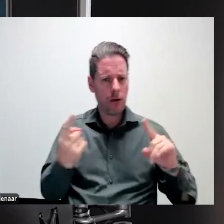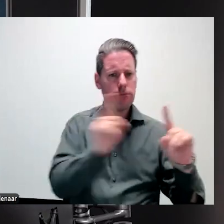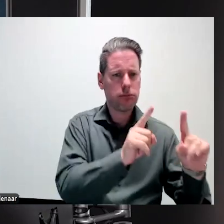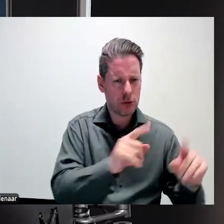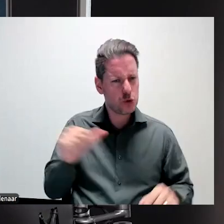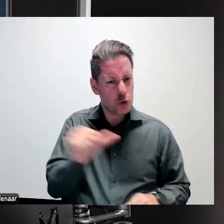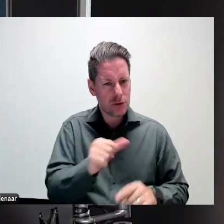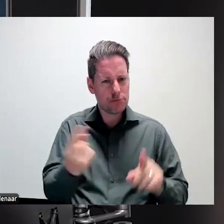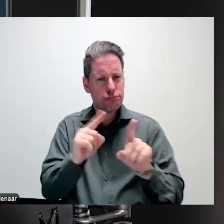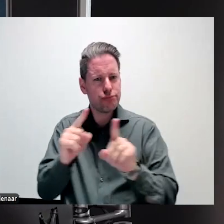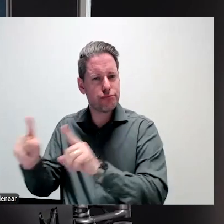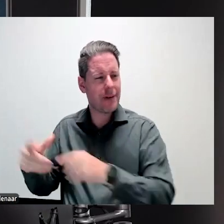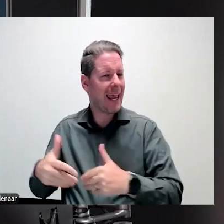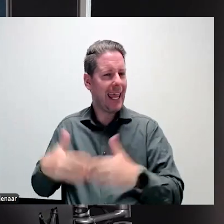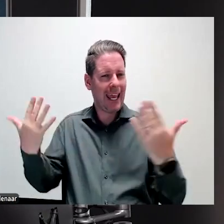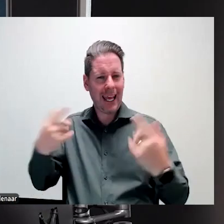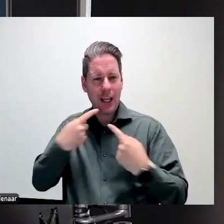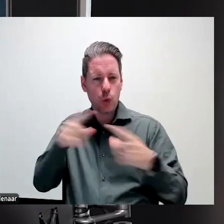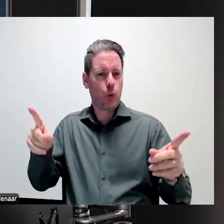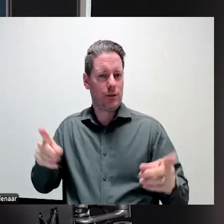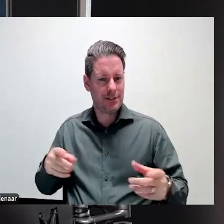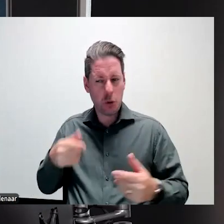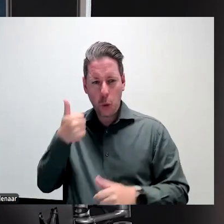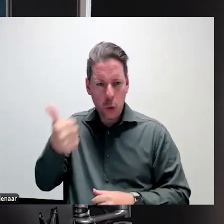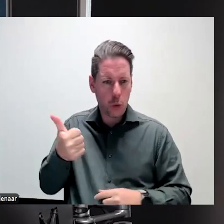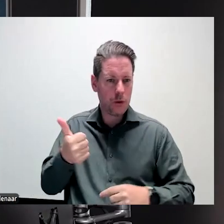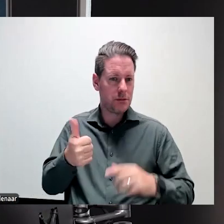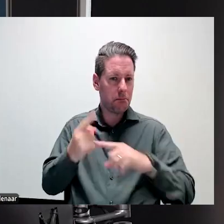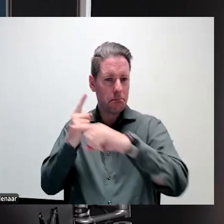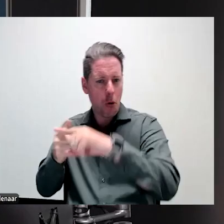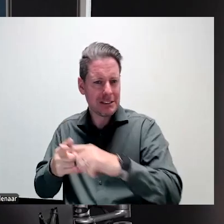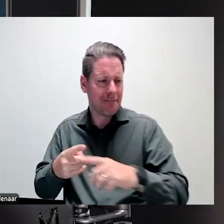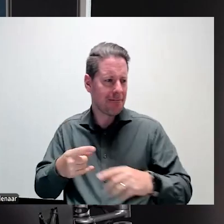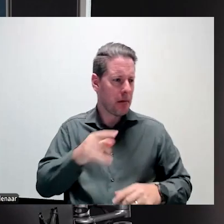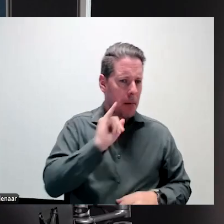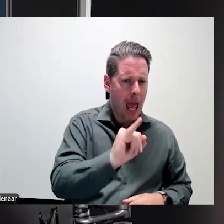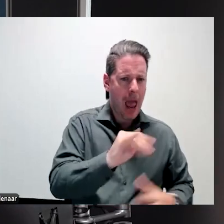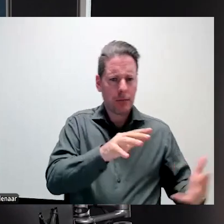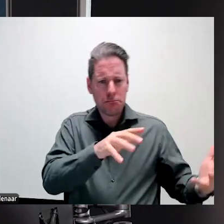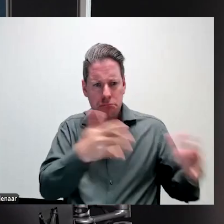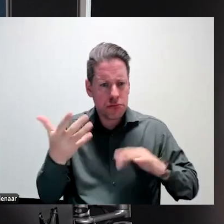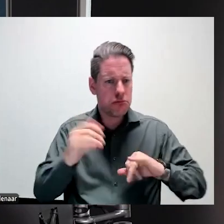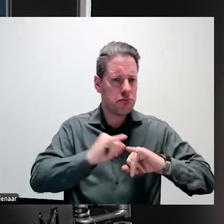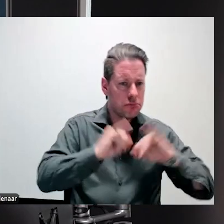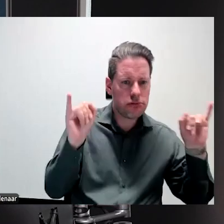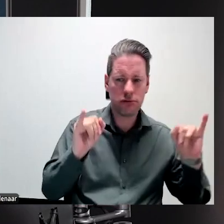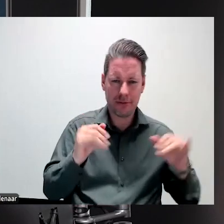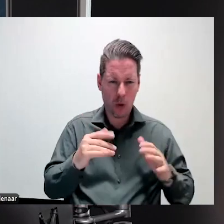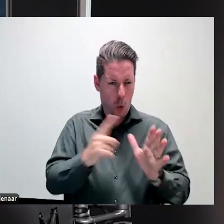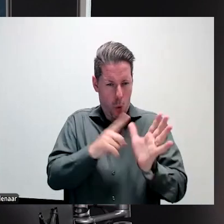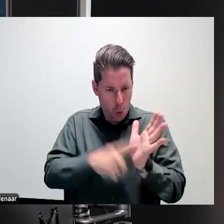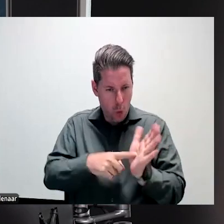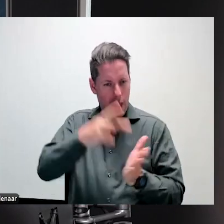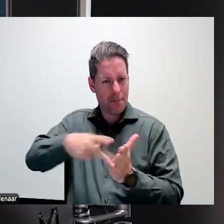good and bad. Again, to reiterate, having inclusion as all part of everyday life and not just during disasters.